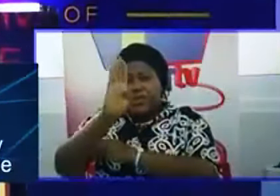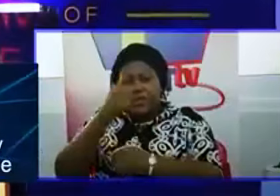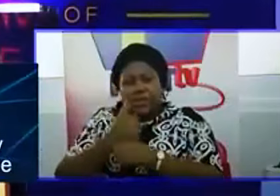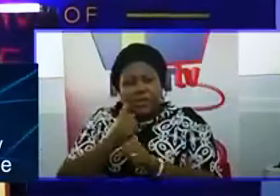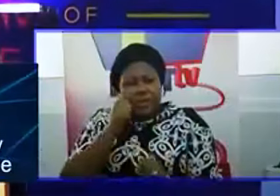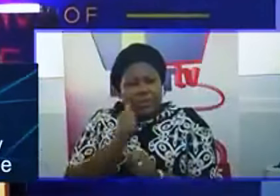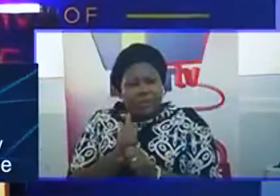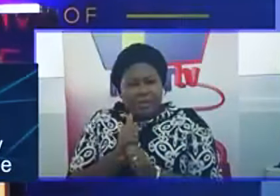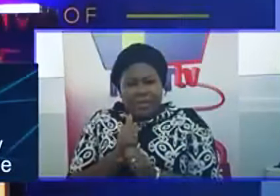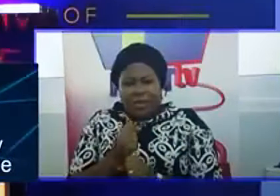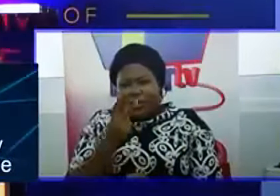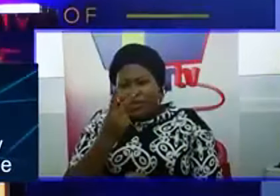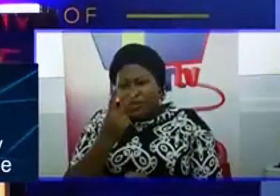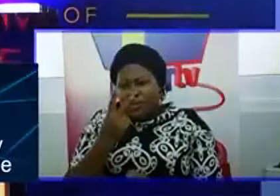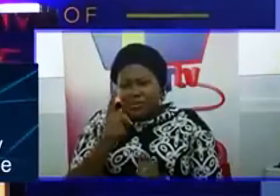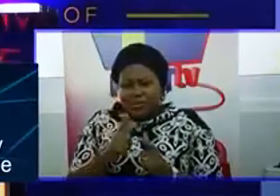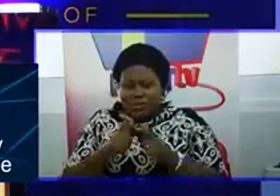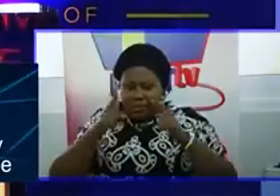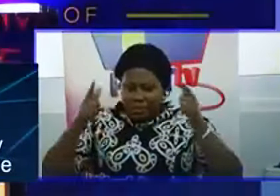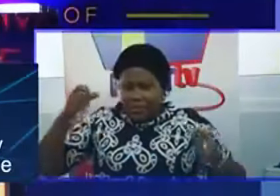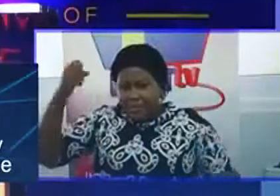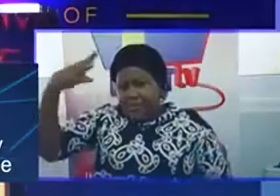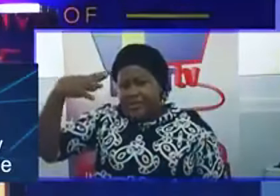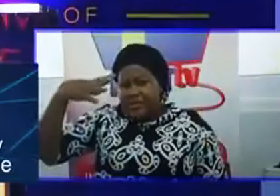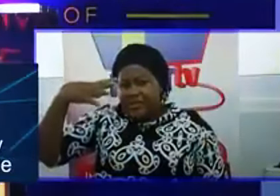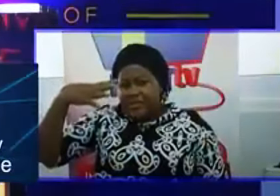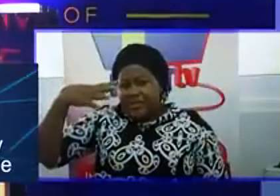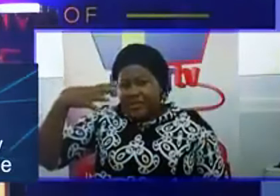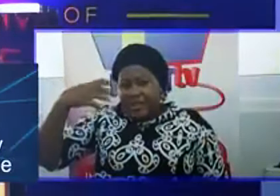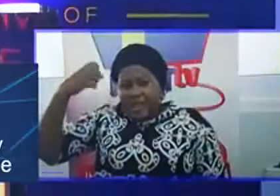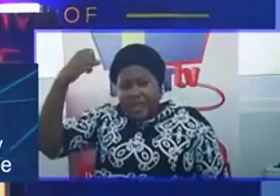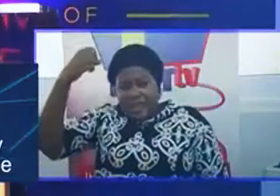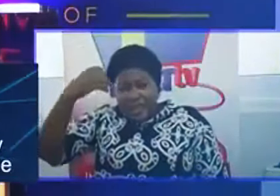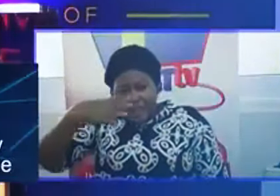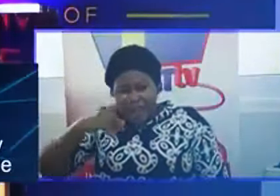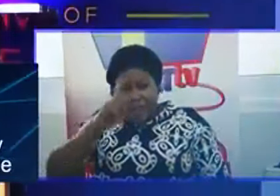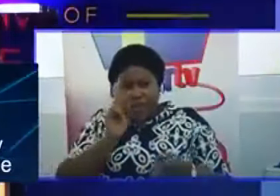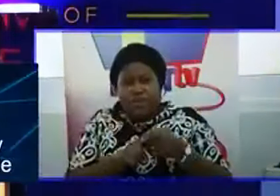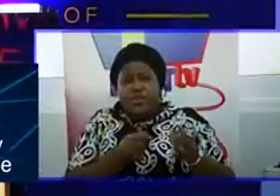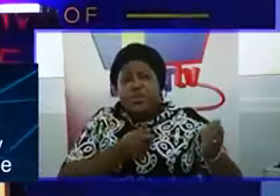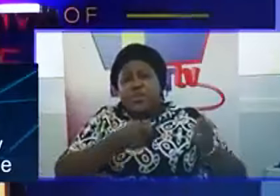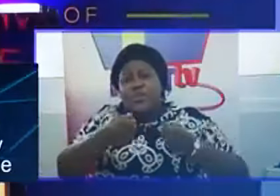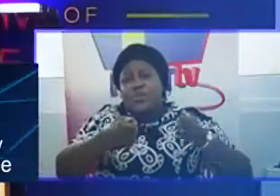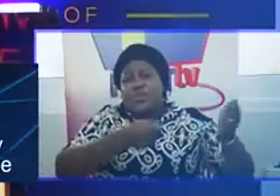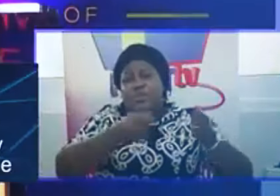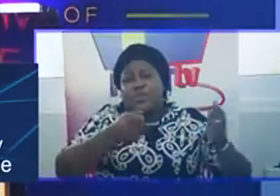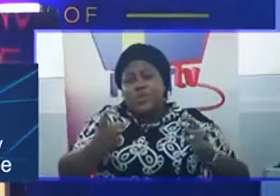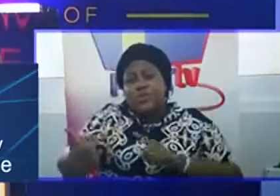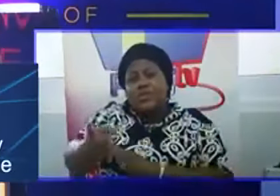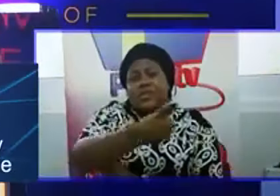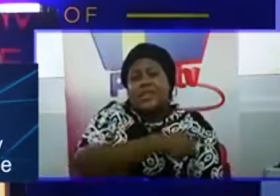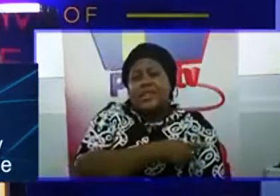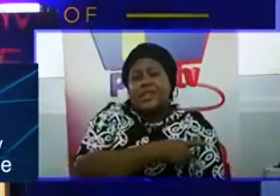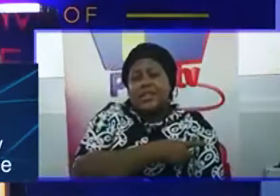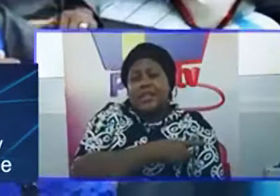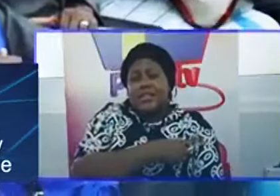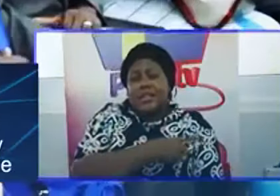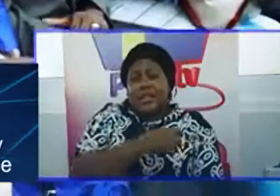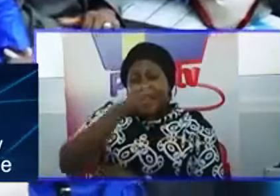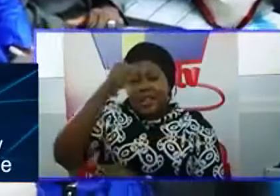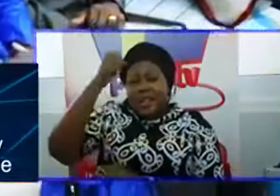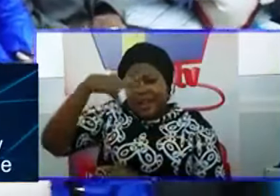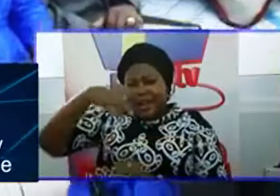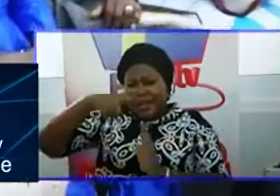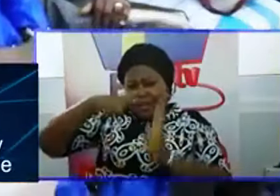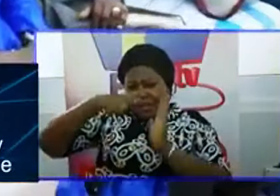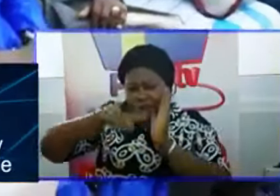lights. The greater light to govern the day, the lesser light to govern the night.